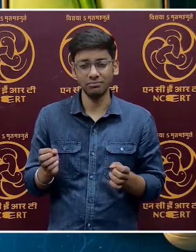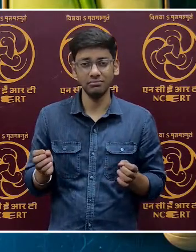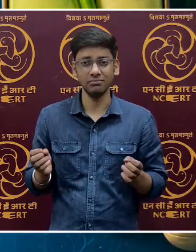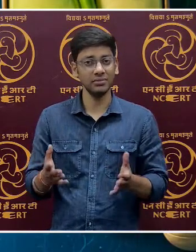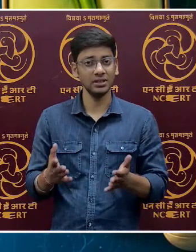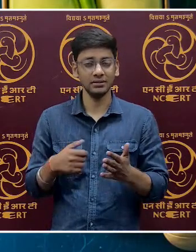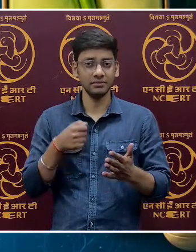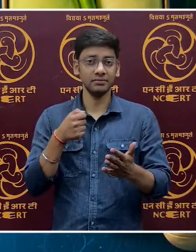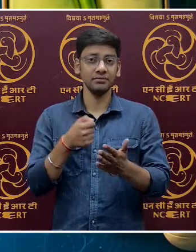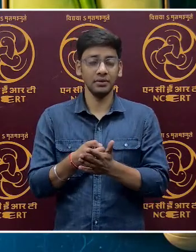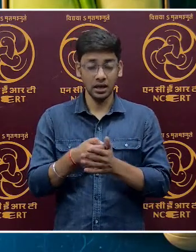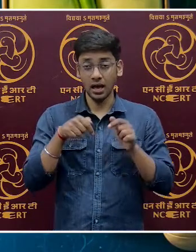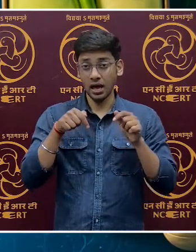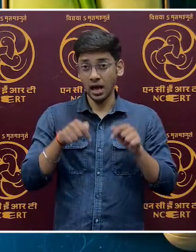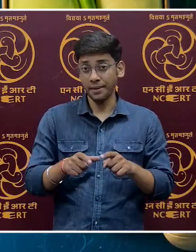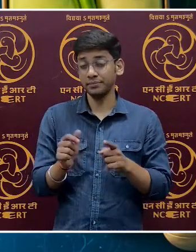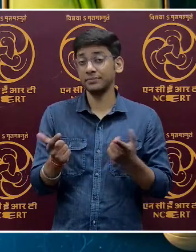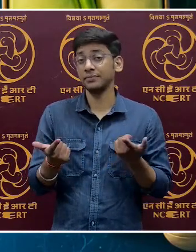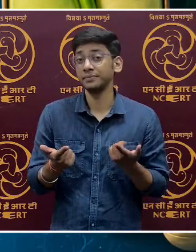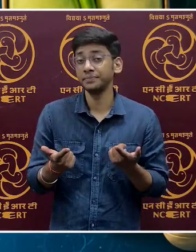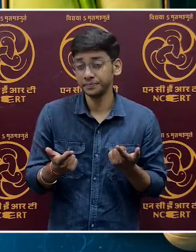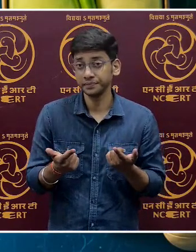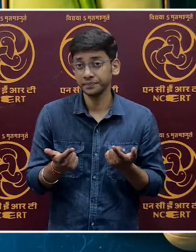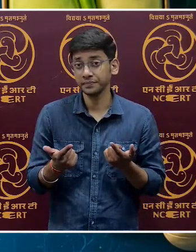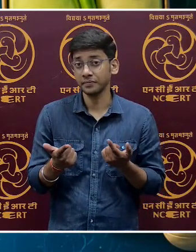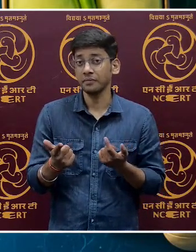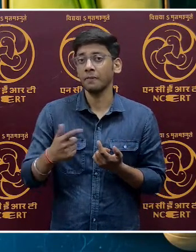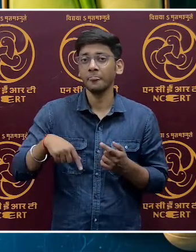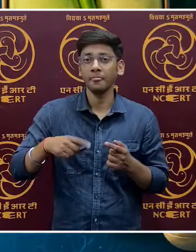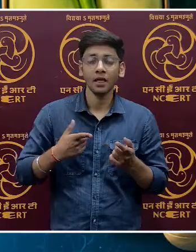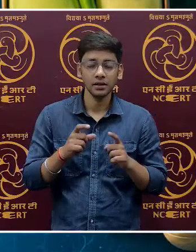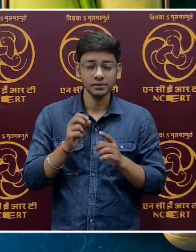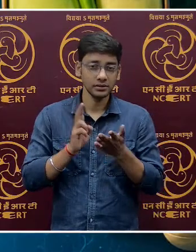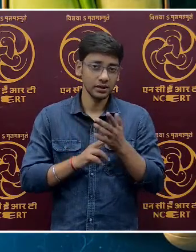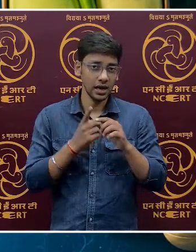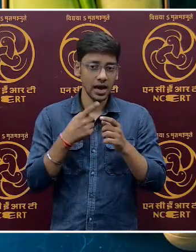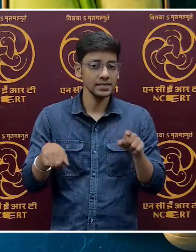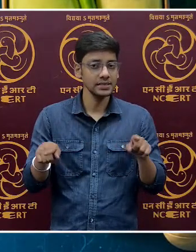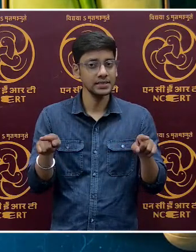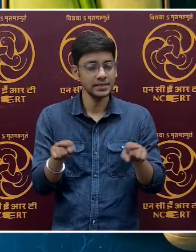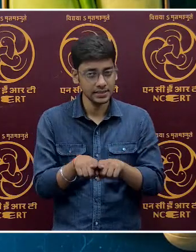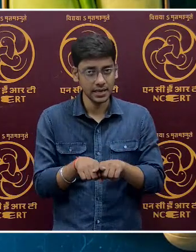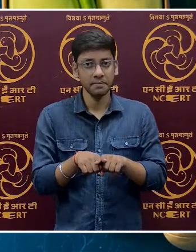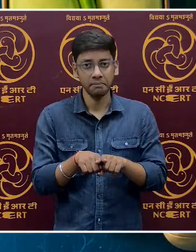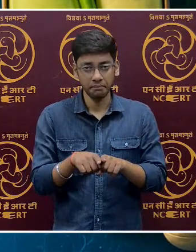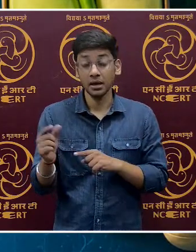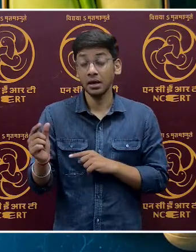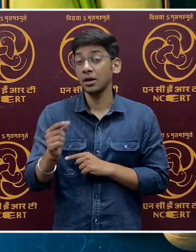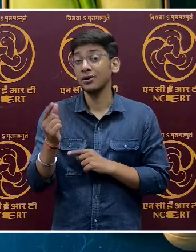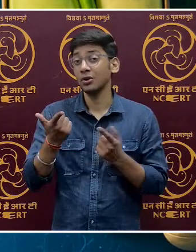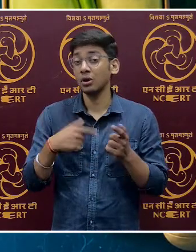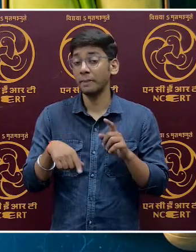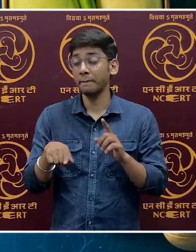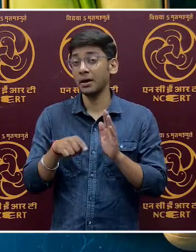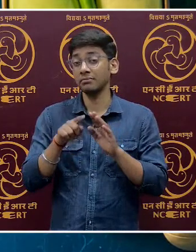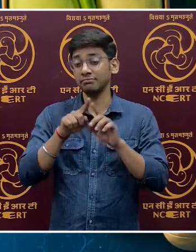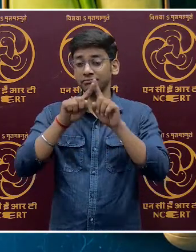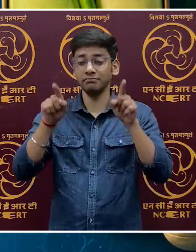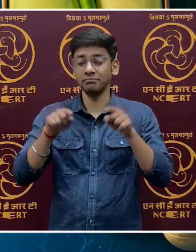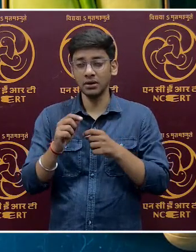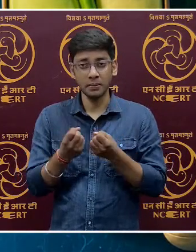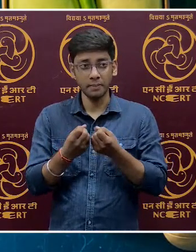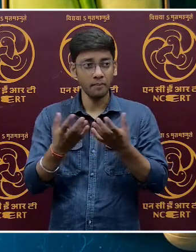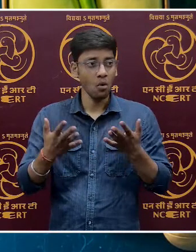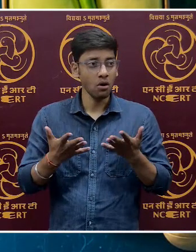reach. Now over here also my condition is going to remain the same, because I am using this platform for so